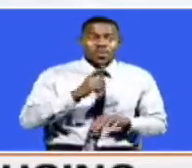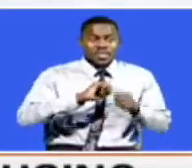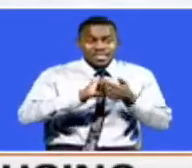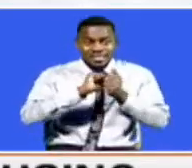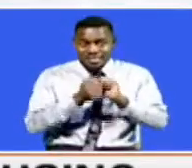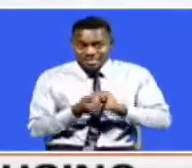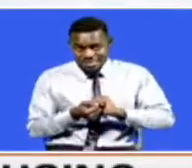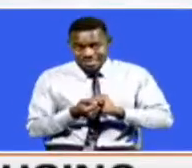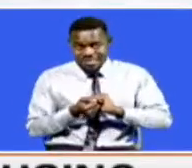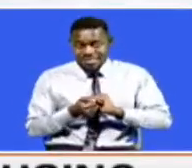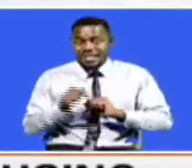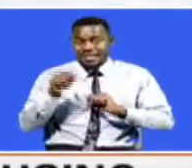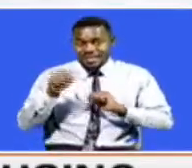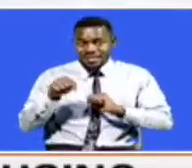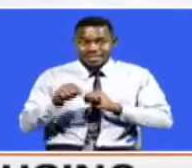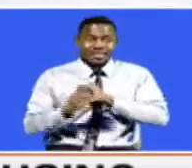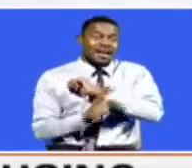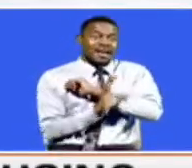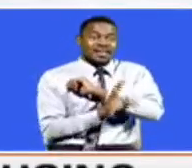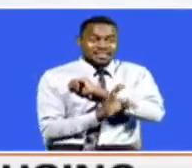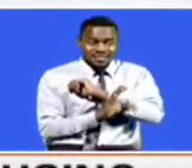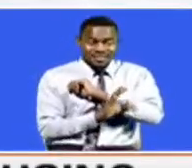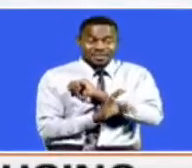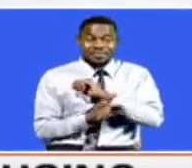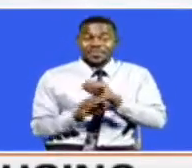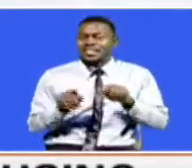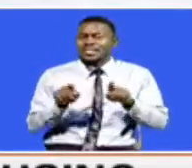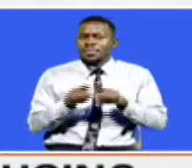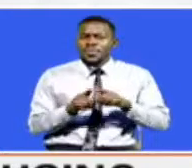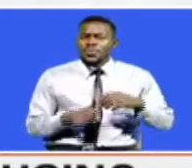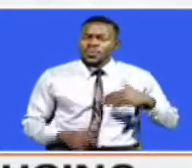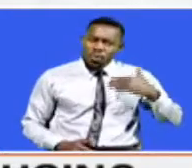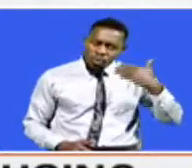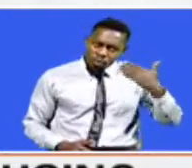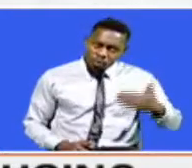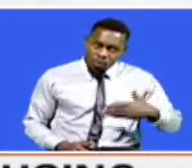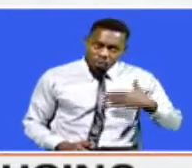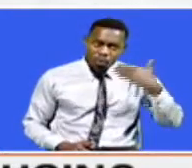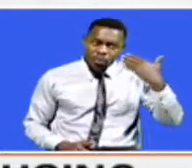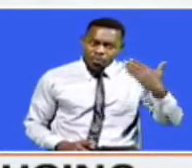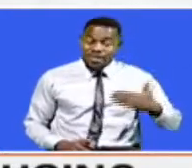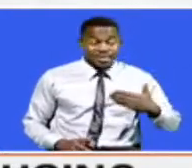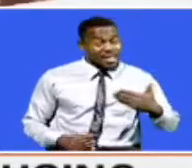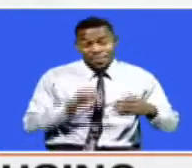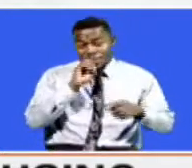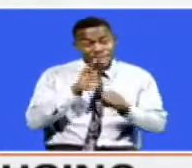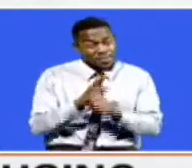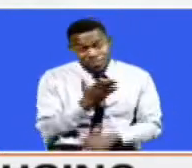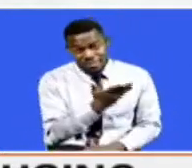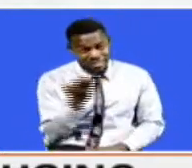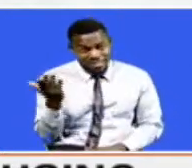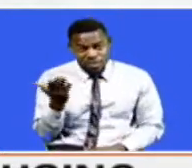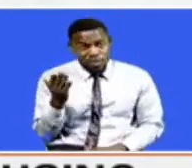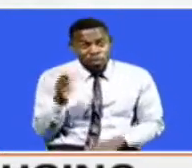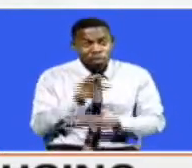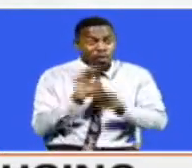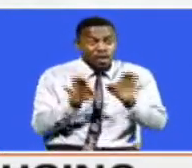change our country. We have always, I promise you, all leaders in